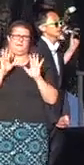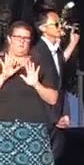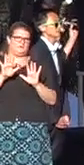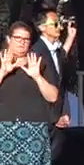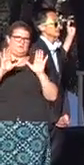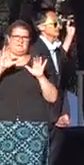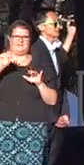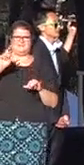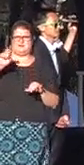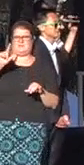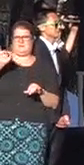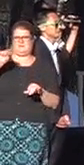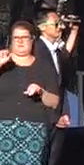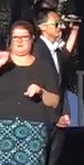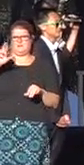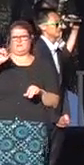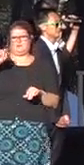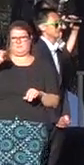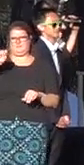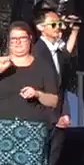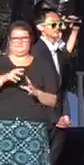Ramos.